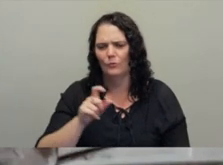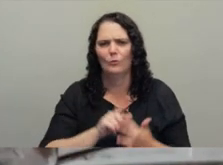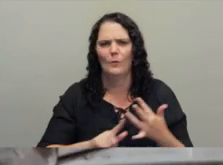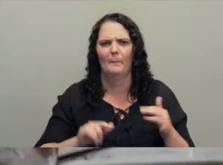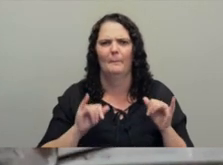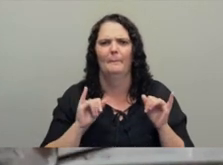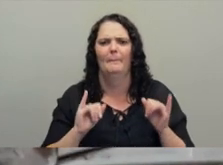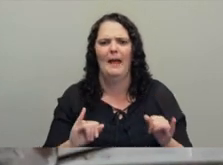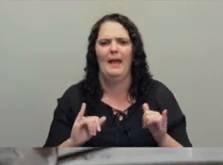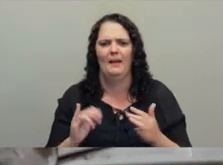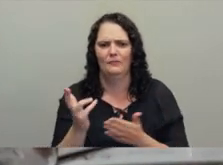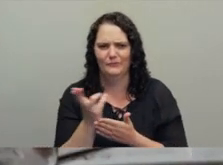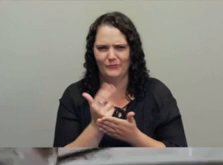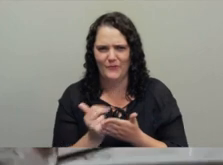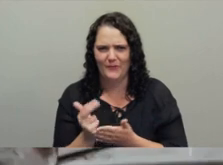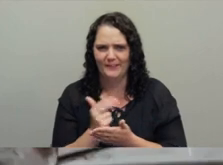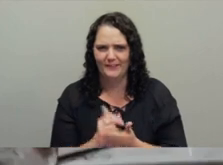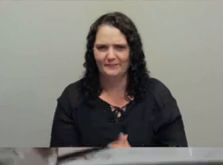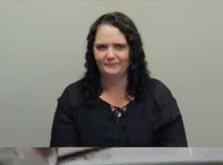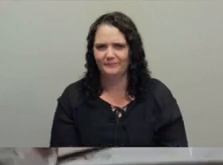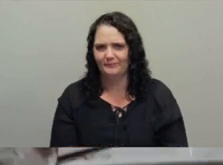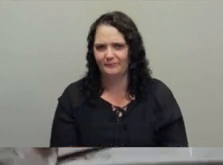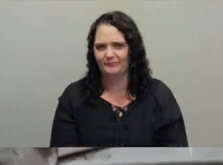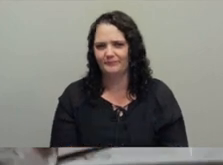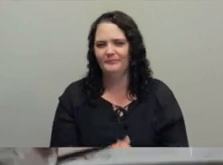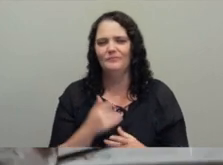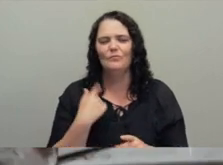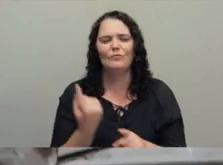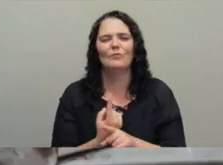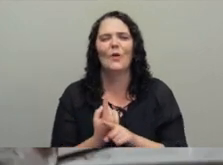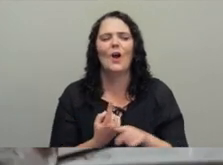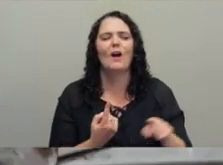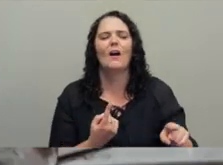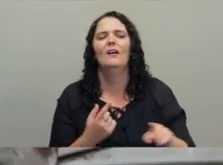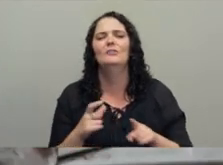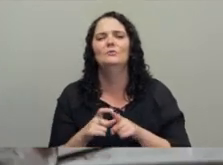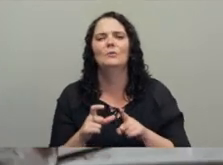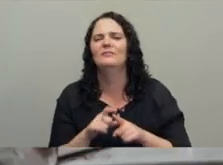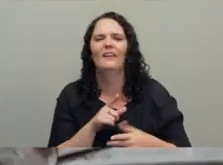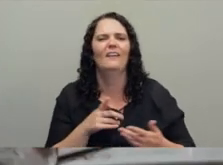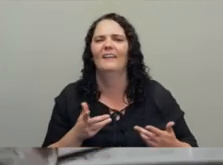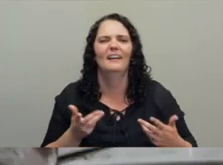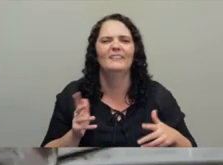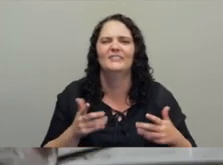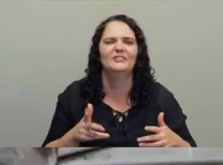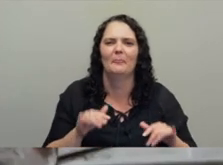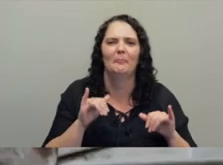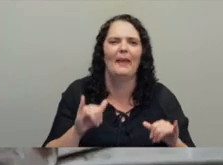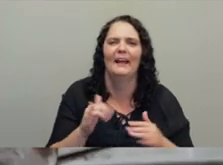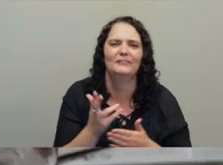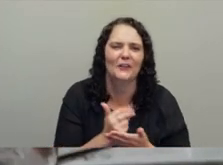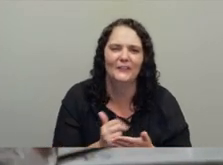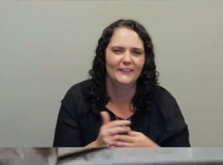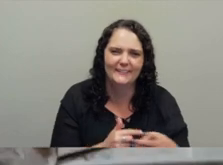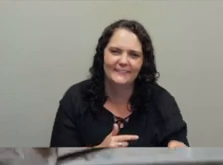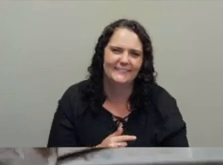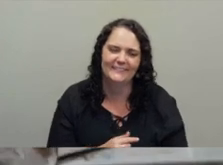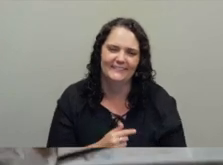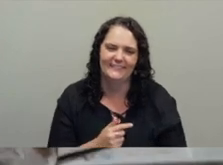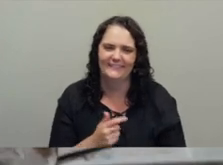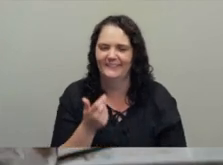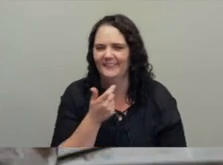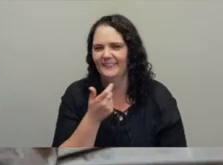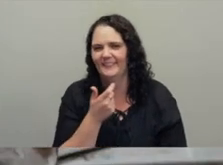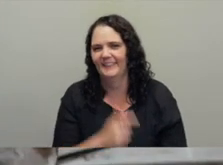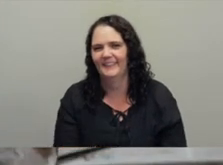drawing, okay? All right, you've already made a bad drawing? Okay, I want you to make another one. All right. Oh, see? No. Okay.